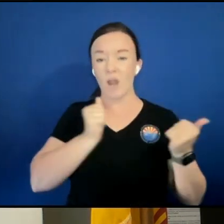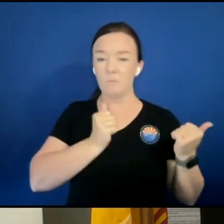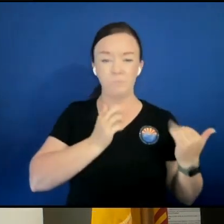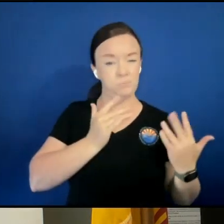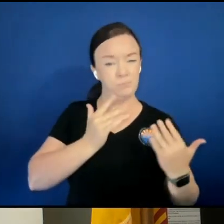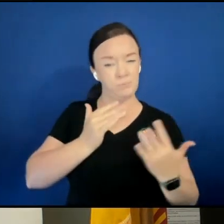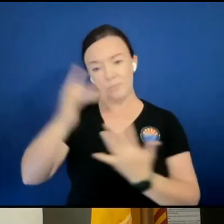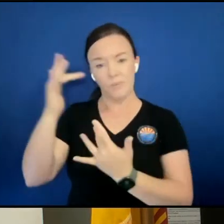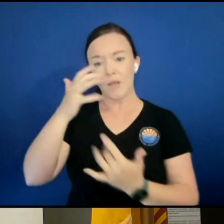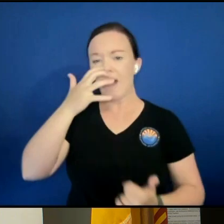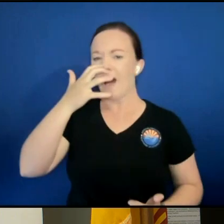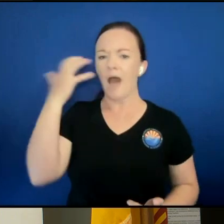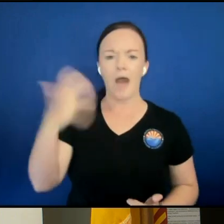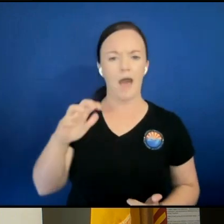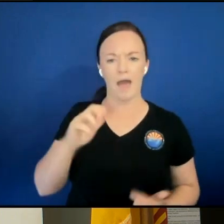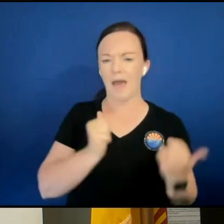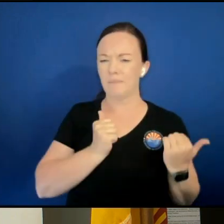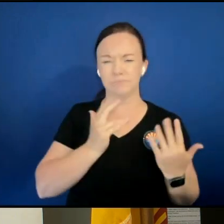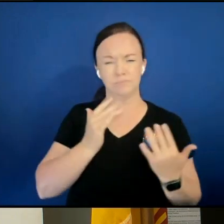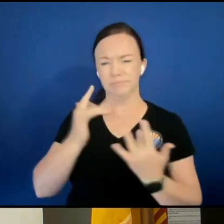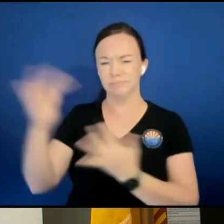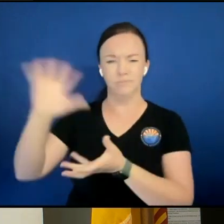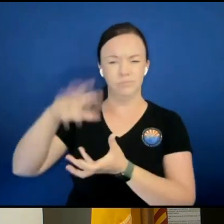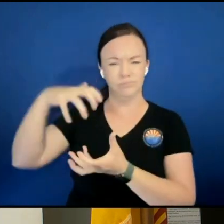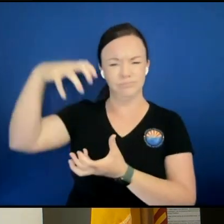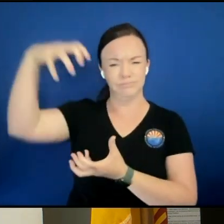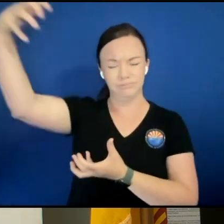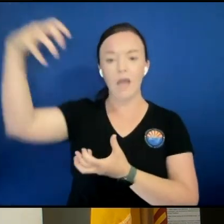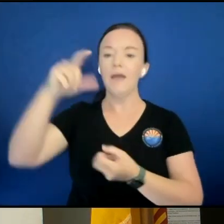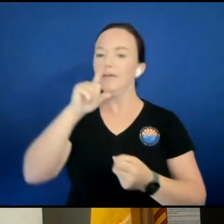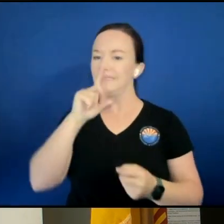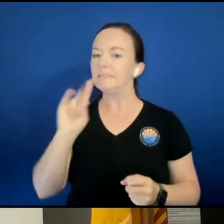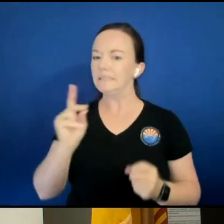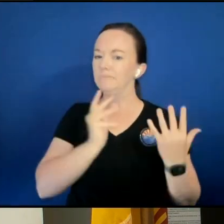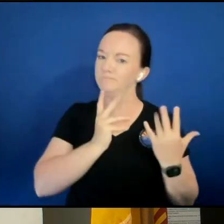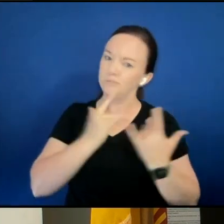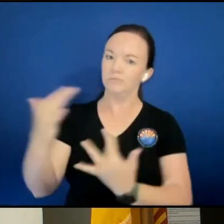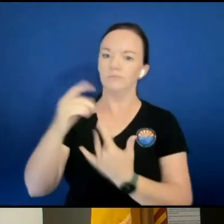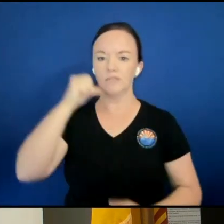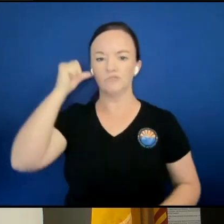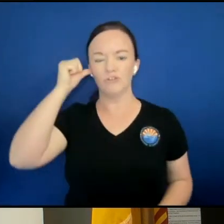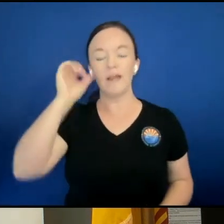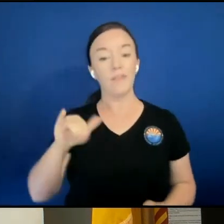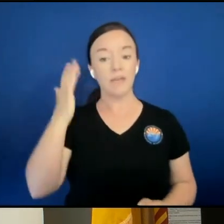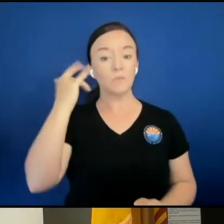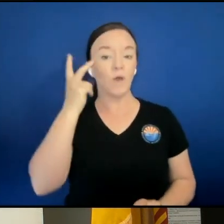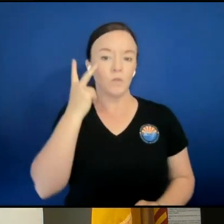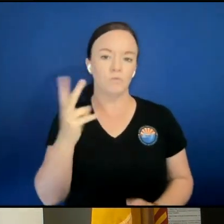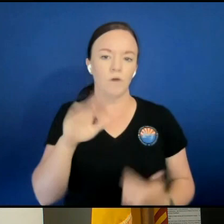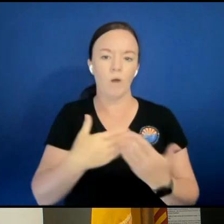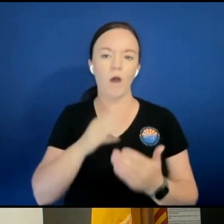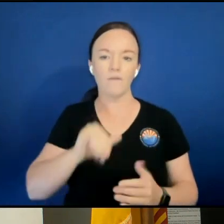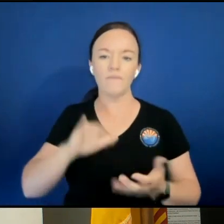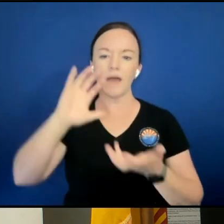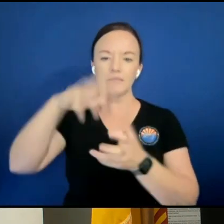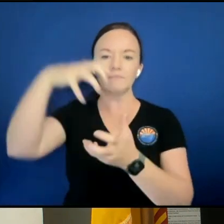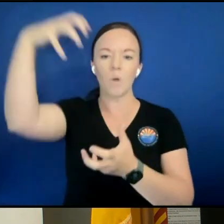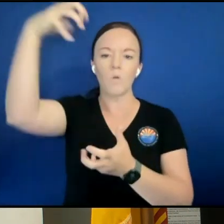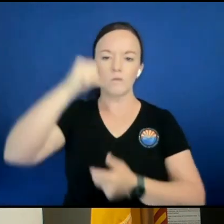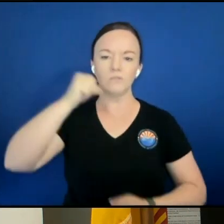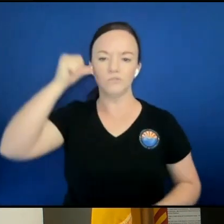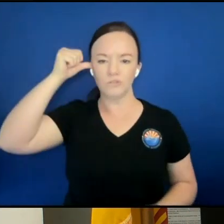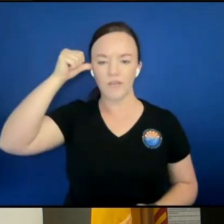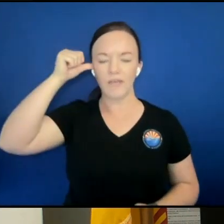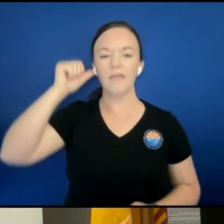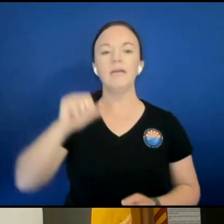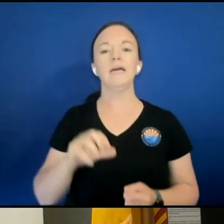hot. And it had a really good push yesterday. So that's why you're seeing all that smoke yesterday and all that smoke